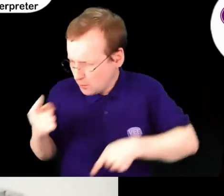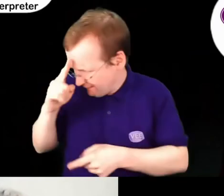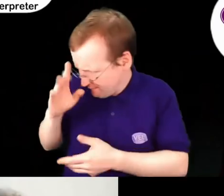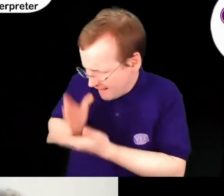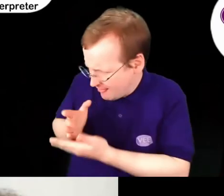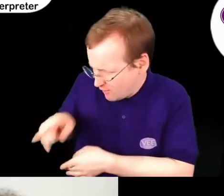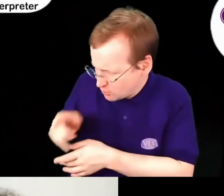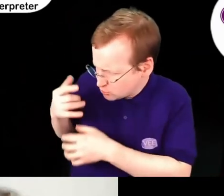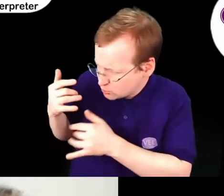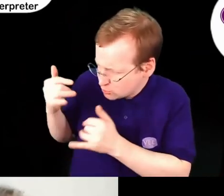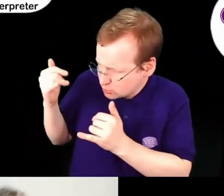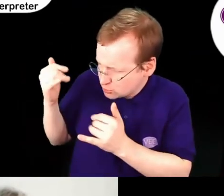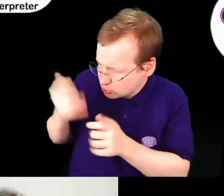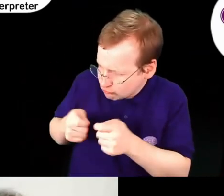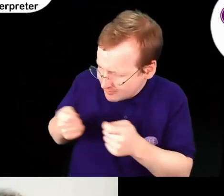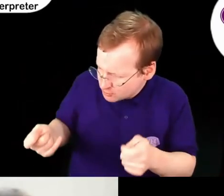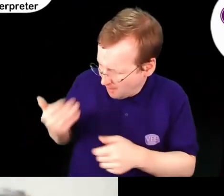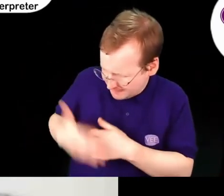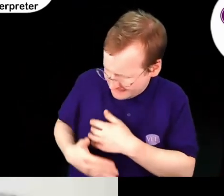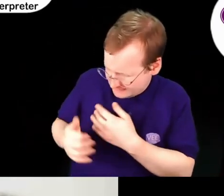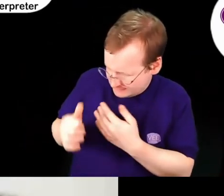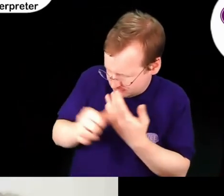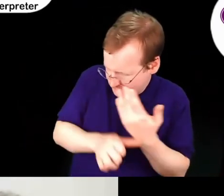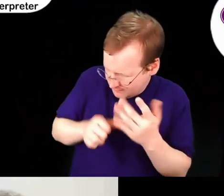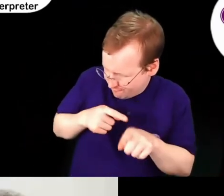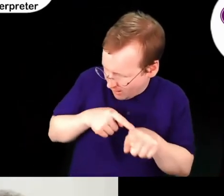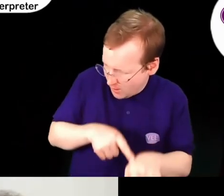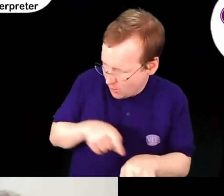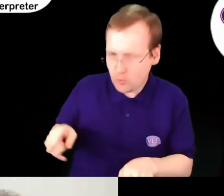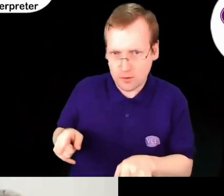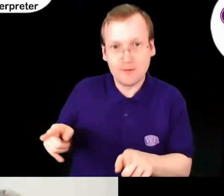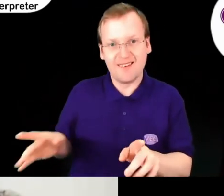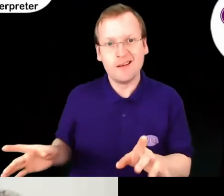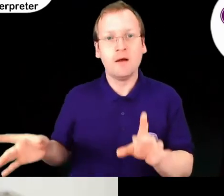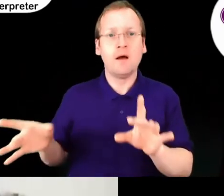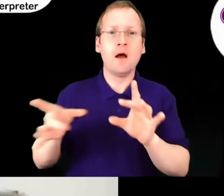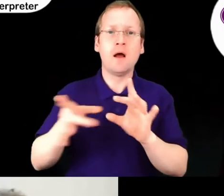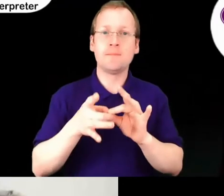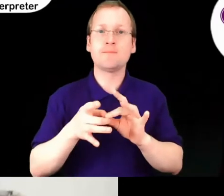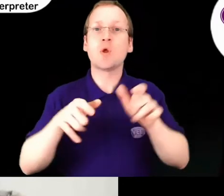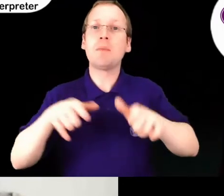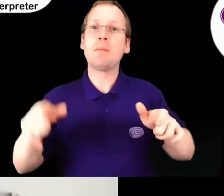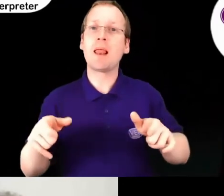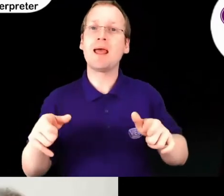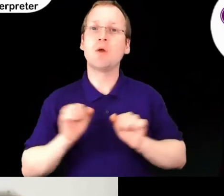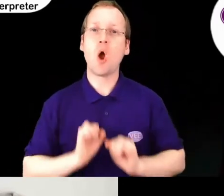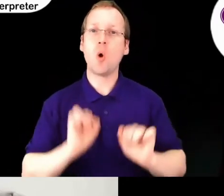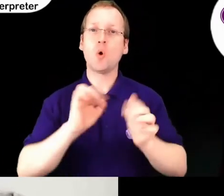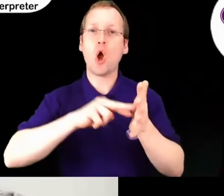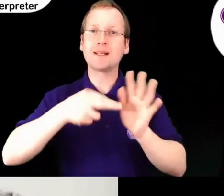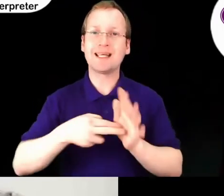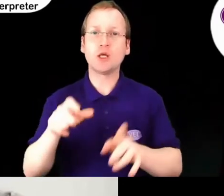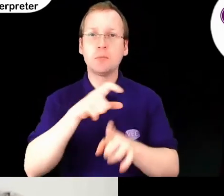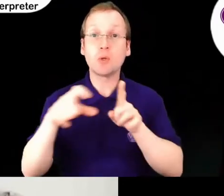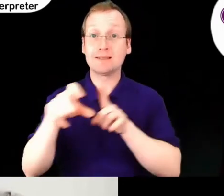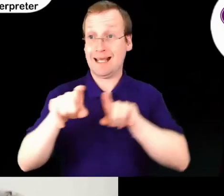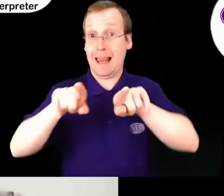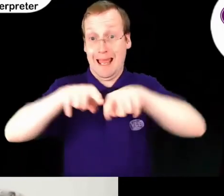think that we are just handmaids of men. And so in the same way, you know, people in an organization or with a community like Open